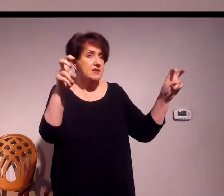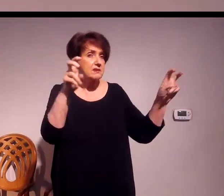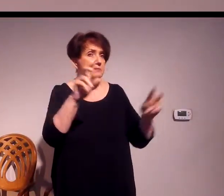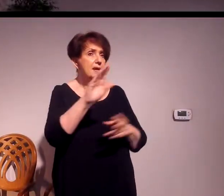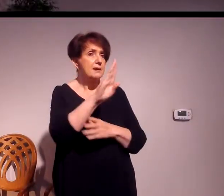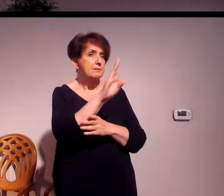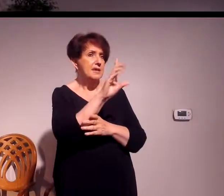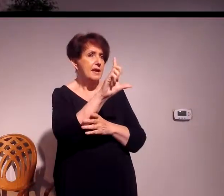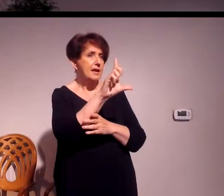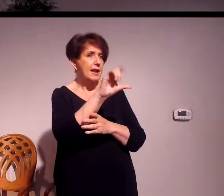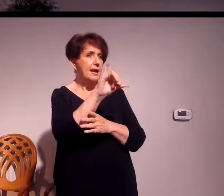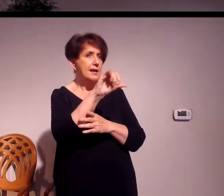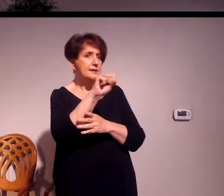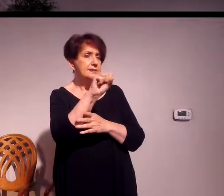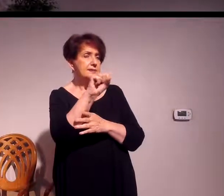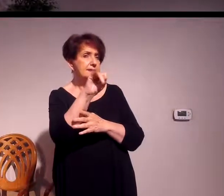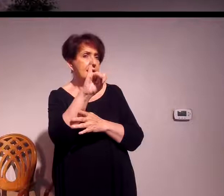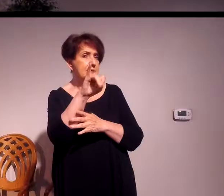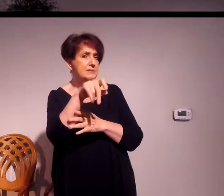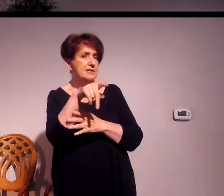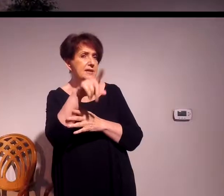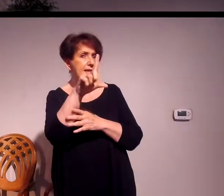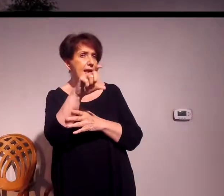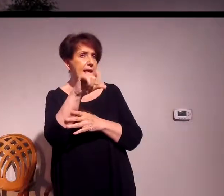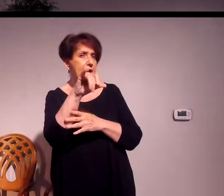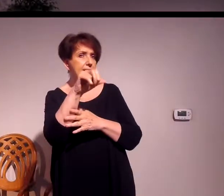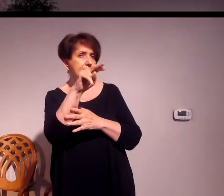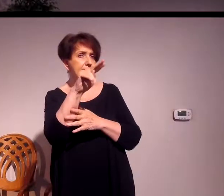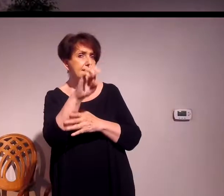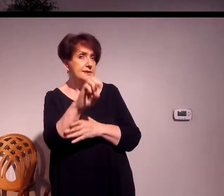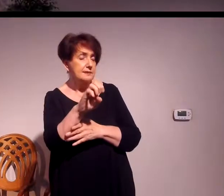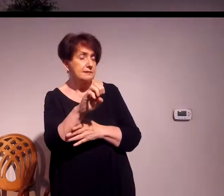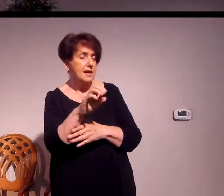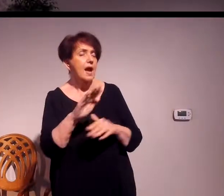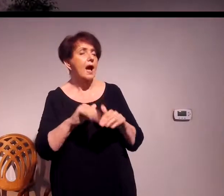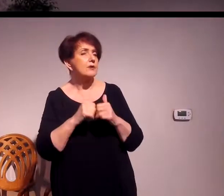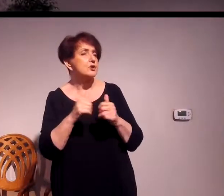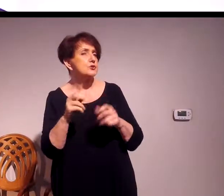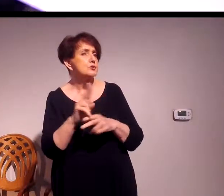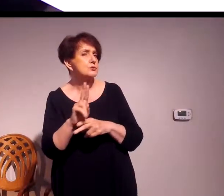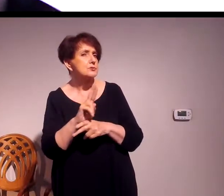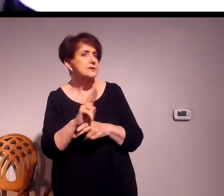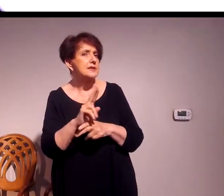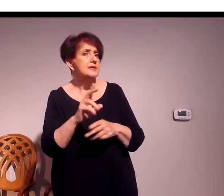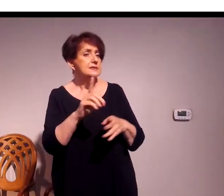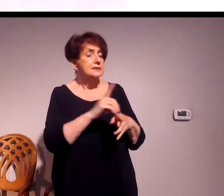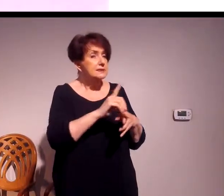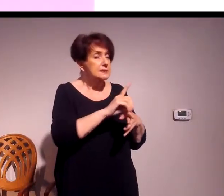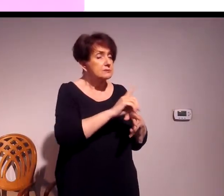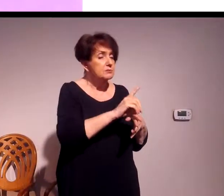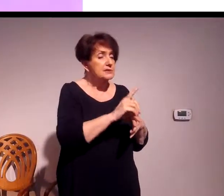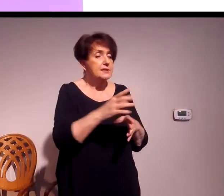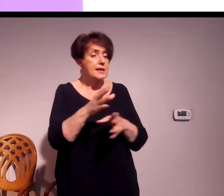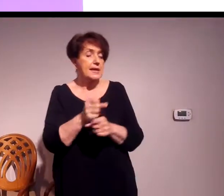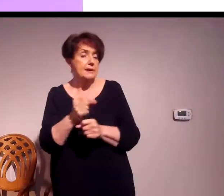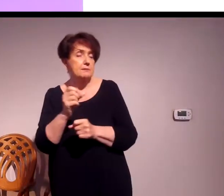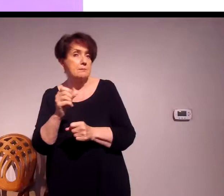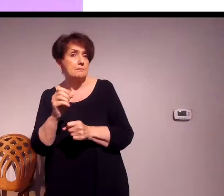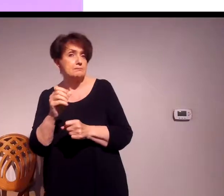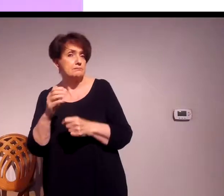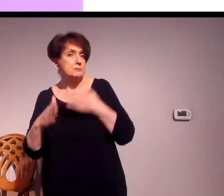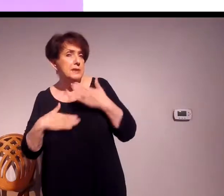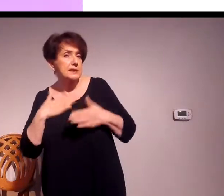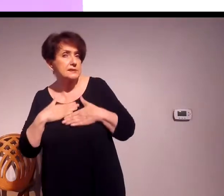right? So we're talking about how you can use discipline to get bliss into your life. And the way that we do it is by spiritual